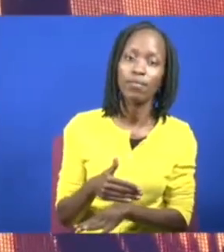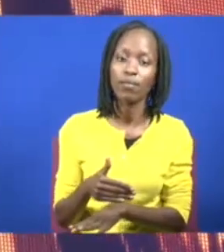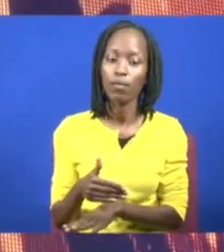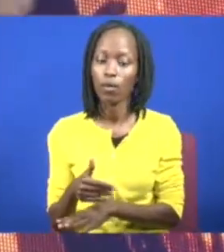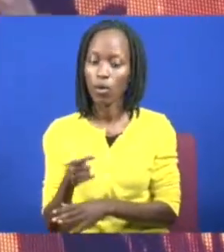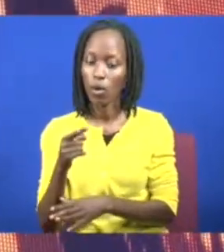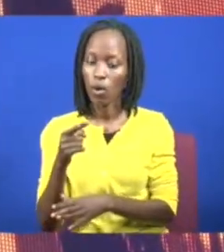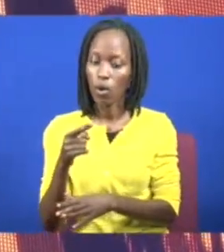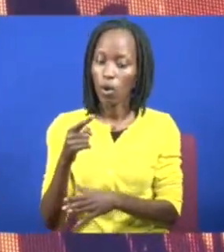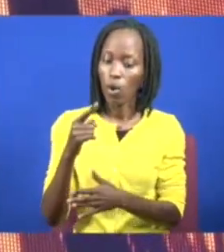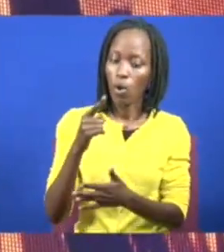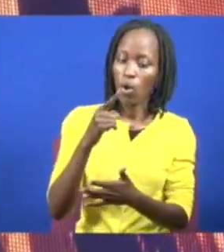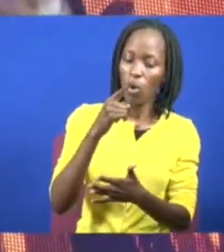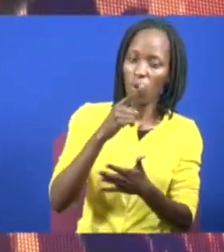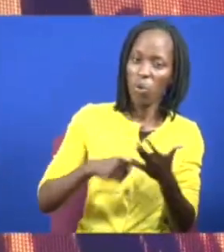Jumbo,